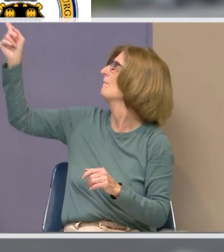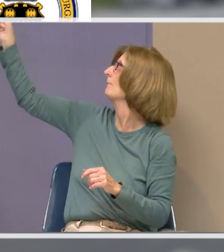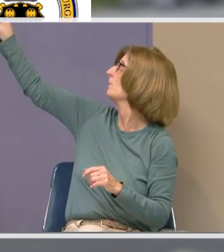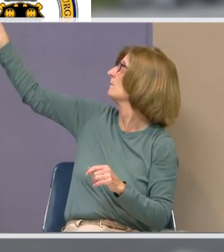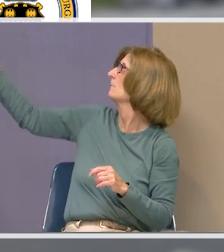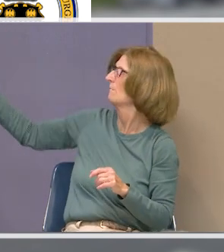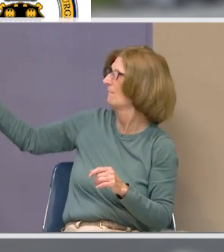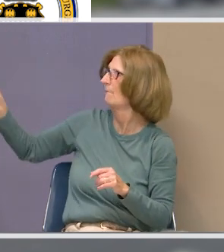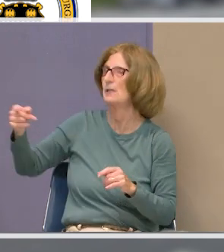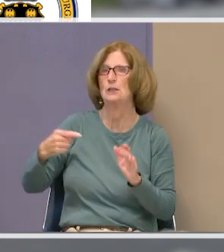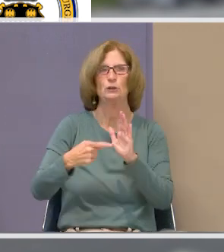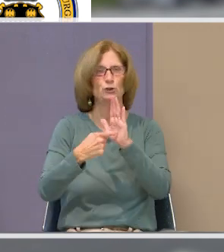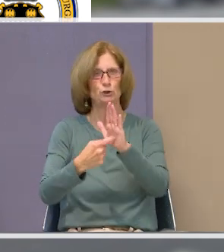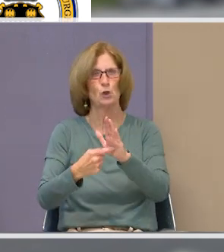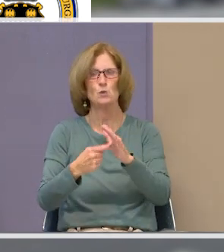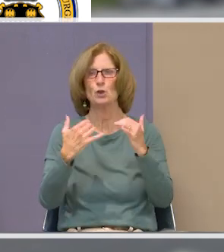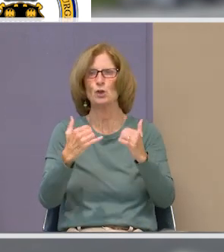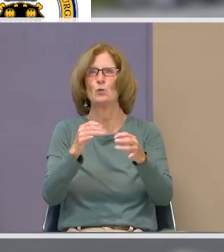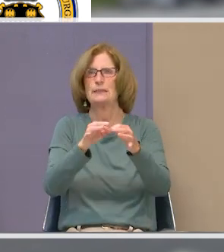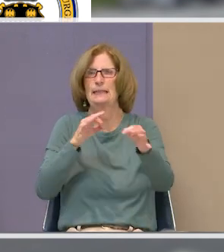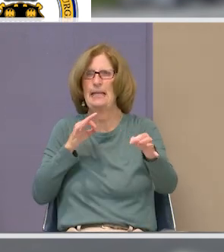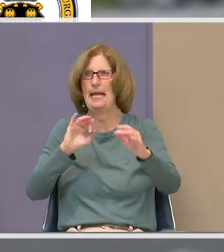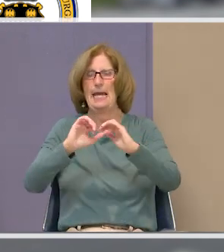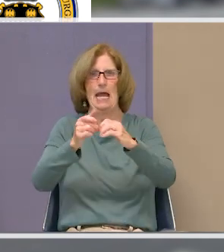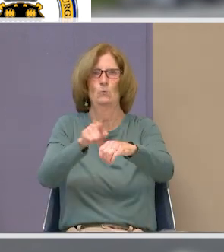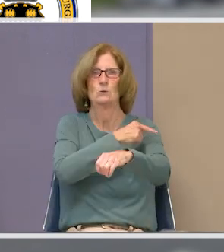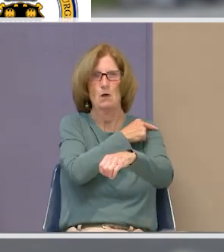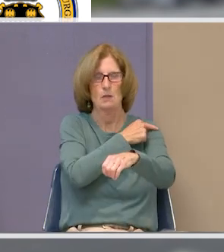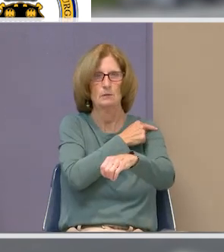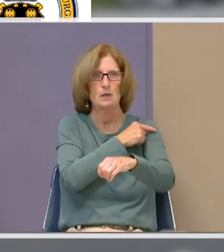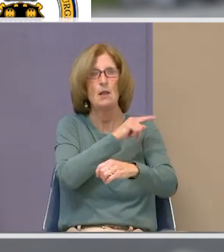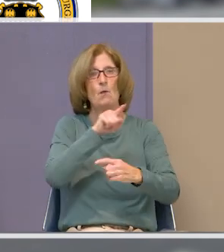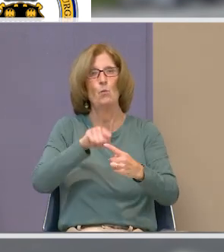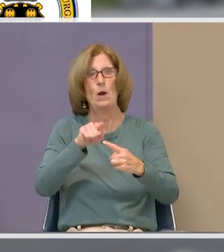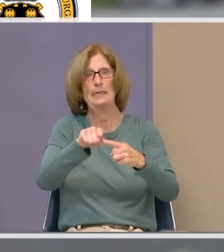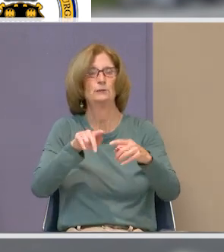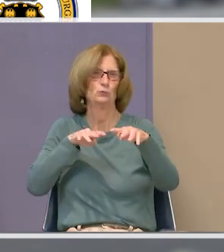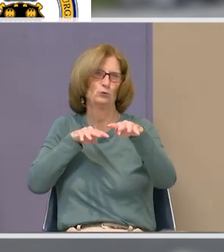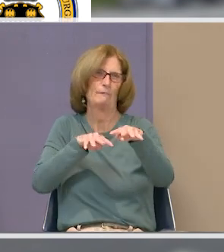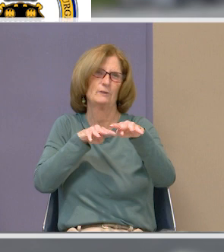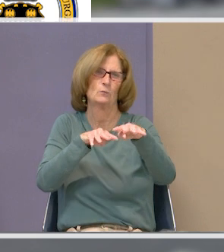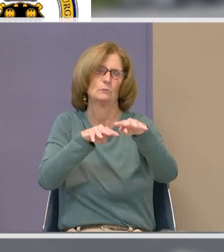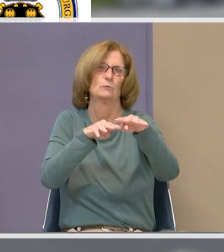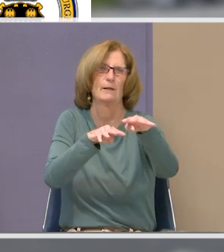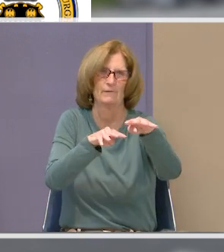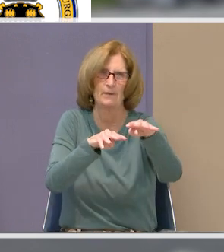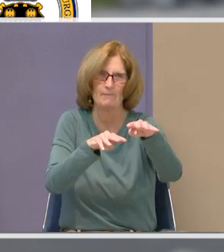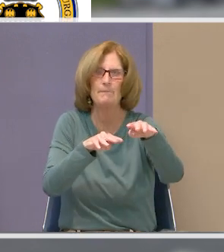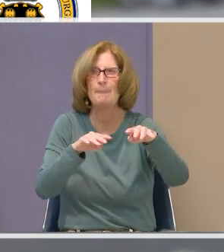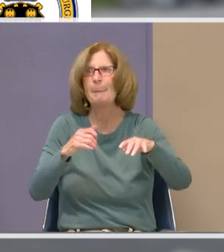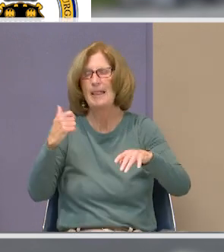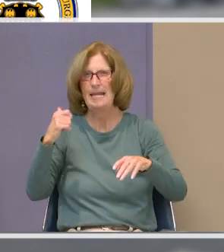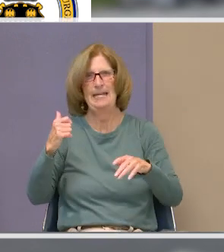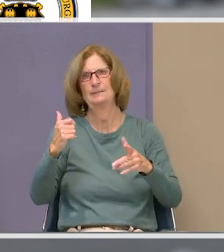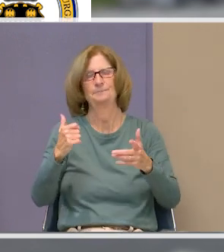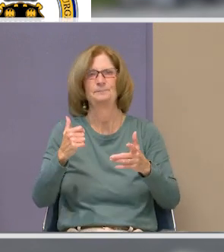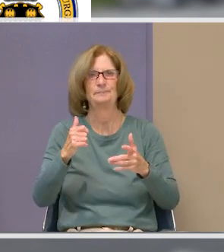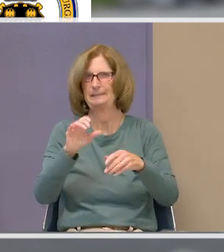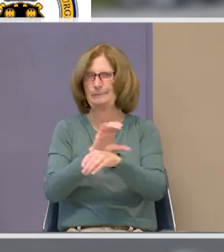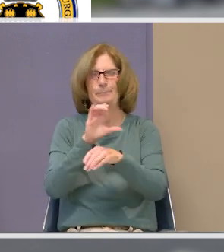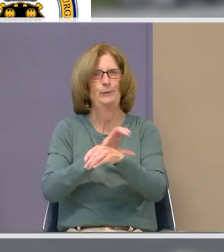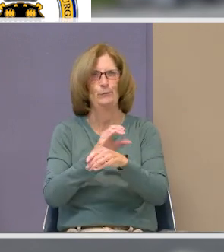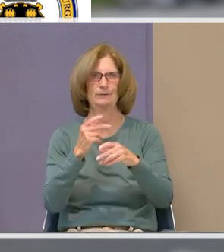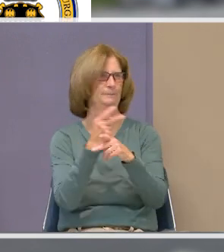column is showing you what the current delay is, and this is with the traffic. There's a model that's created, and it spits out these numbers, so there's a lot that goes into